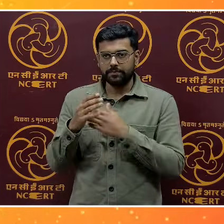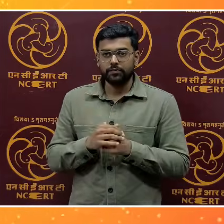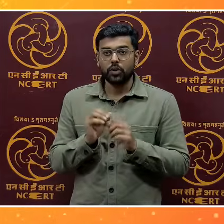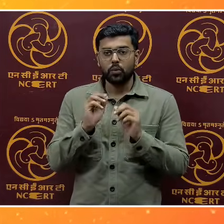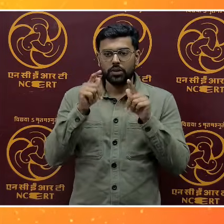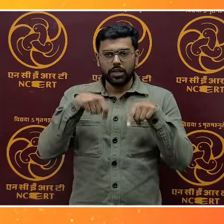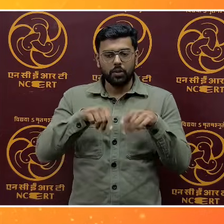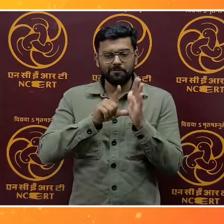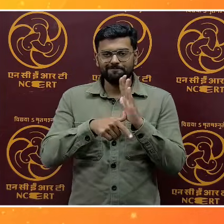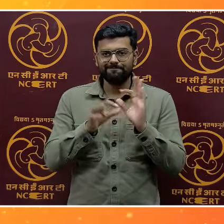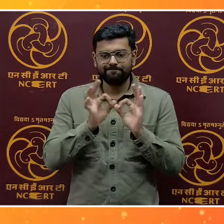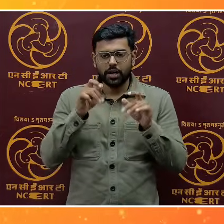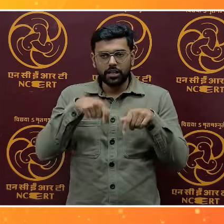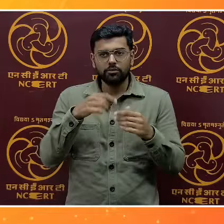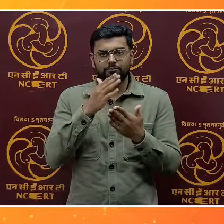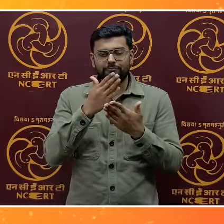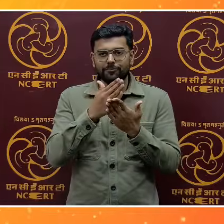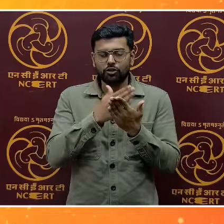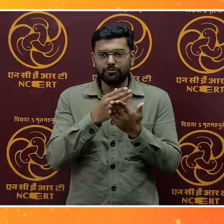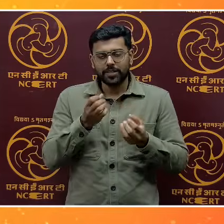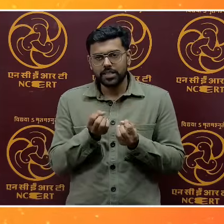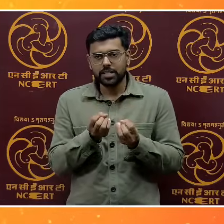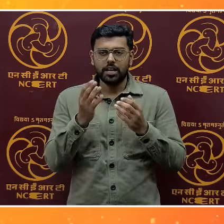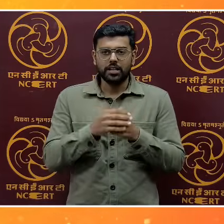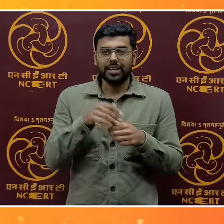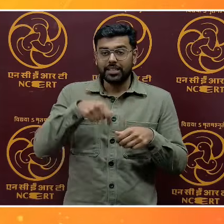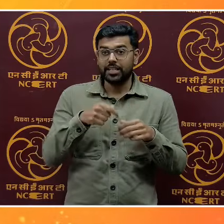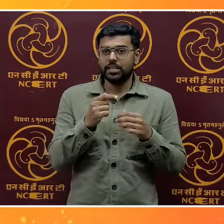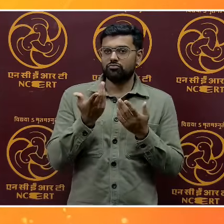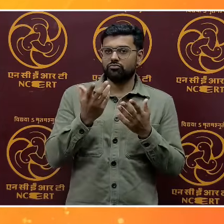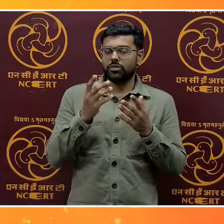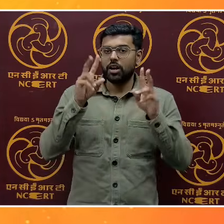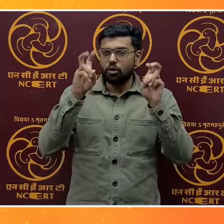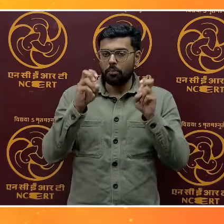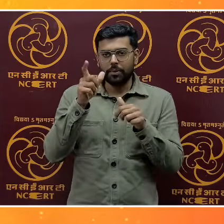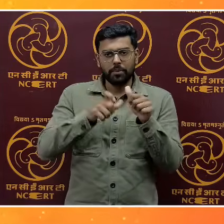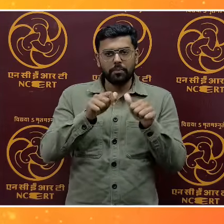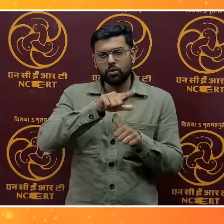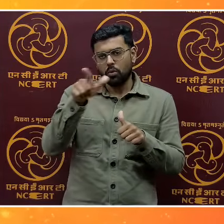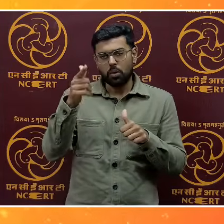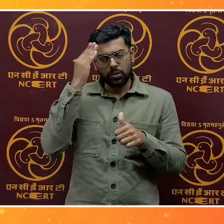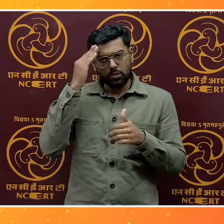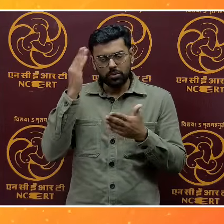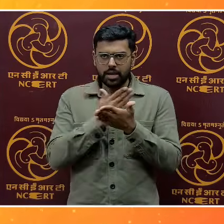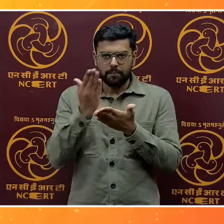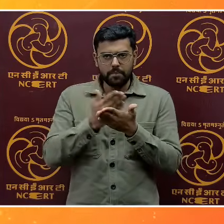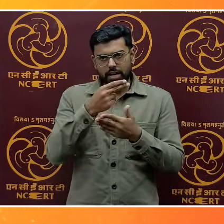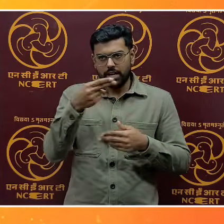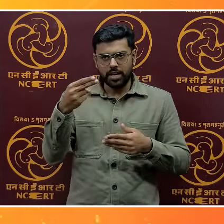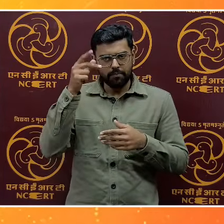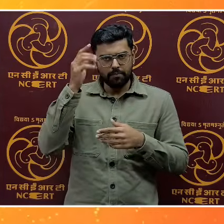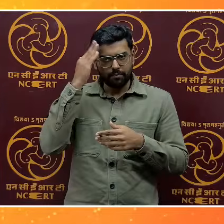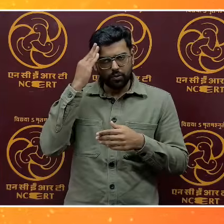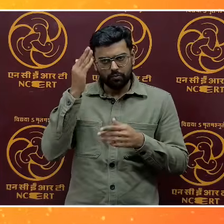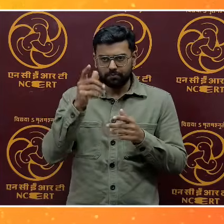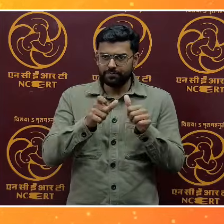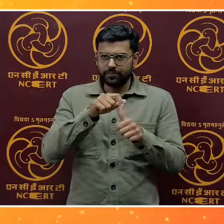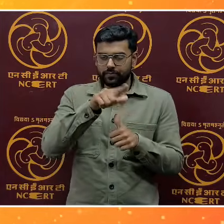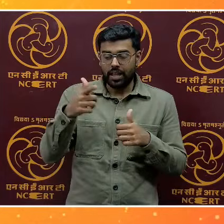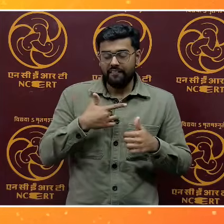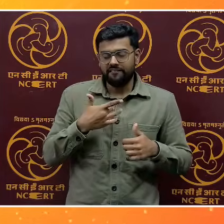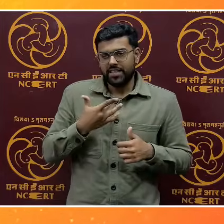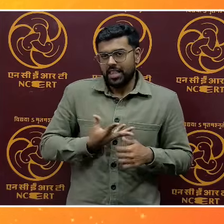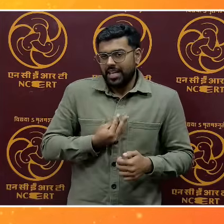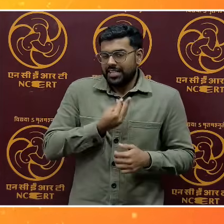further ado. And because the chapter's name is Surface Areas and Volumes, I am very excited to learn